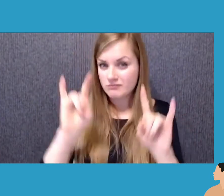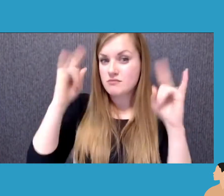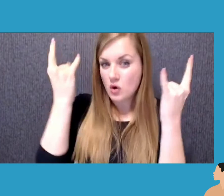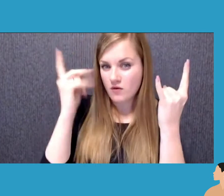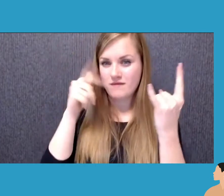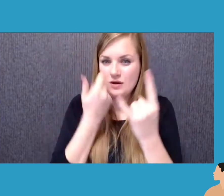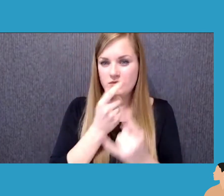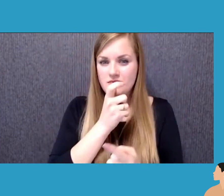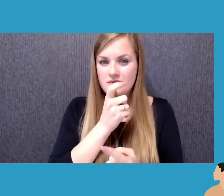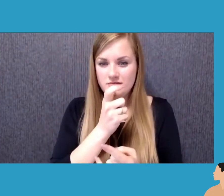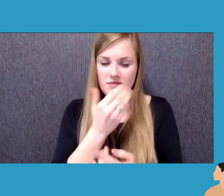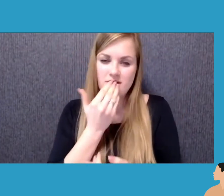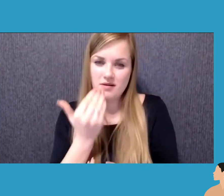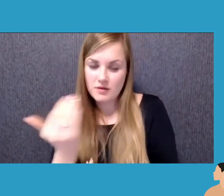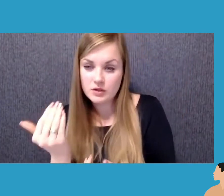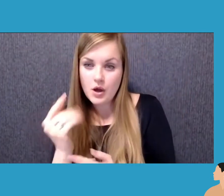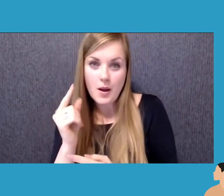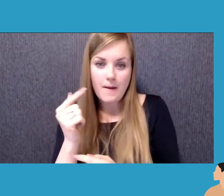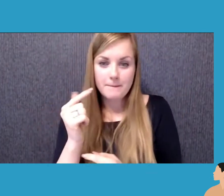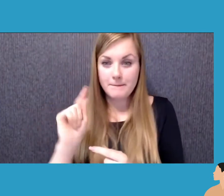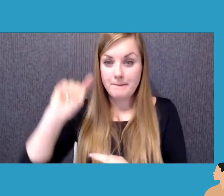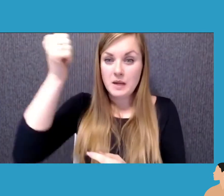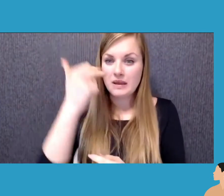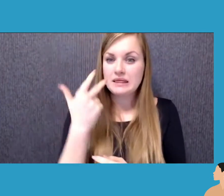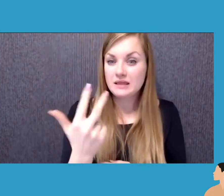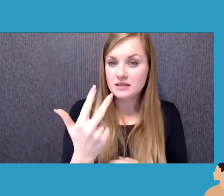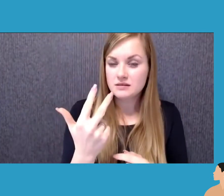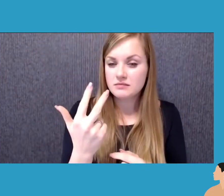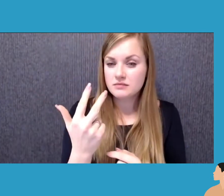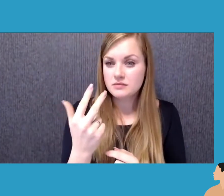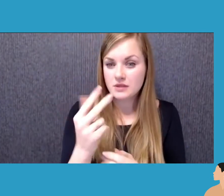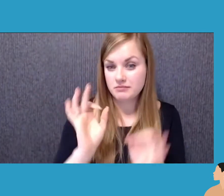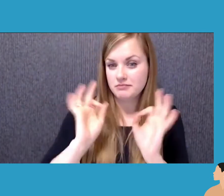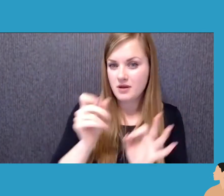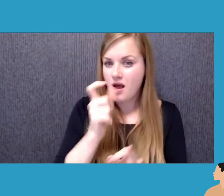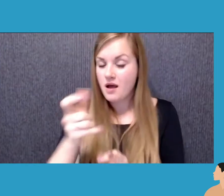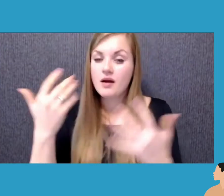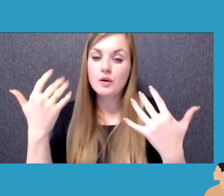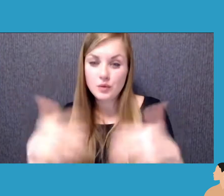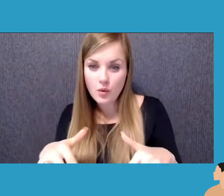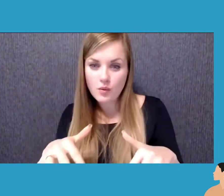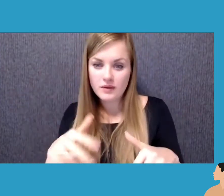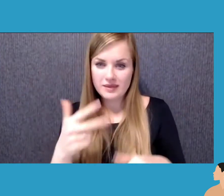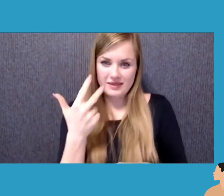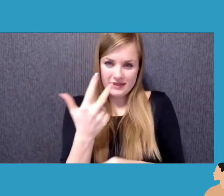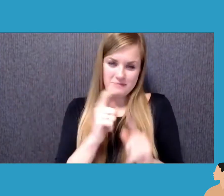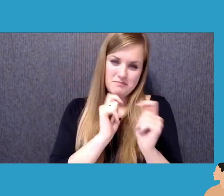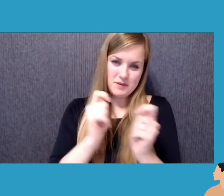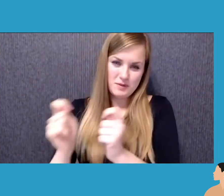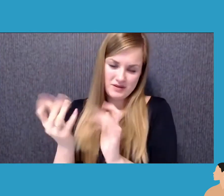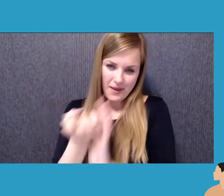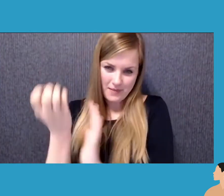will be formulated at the end of the discussion, and the first 3